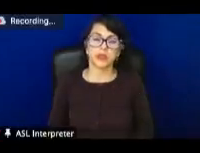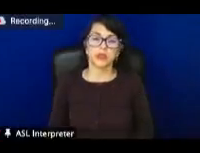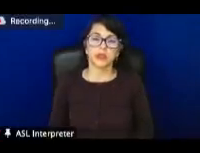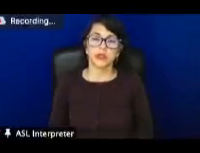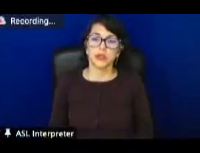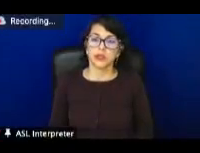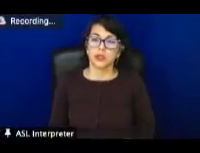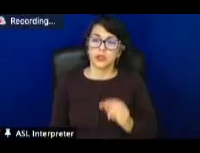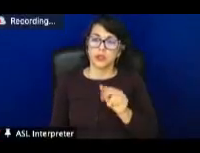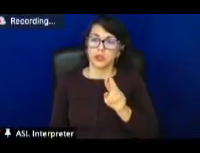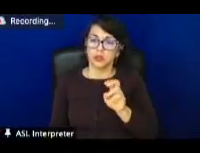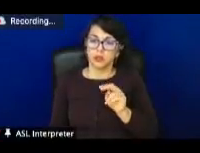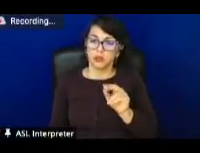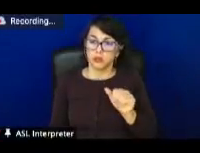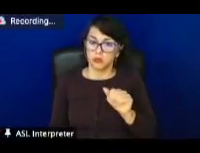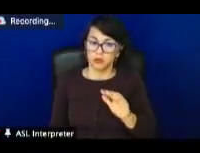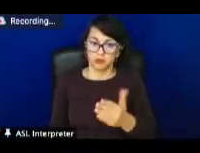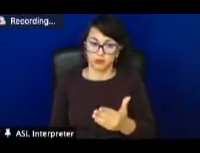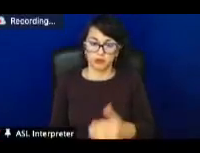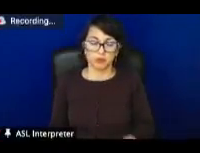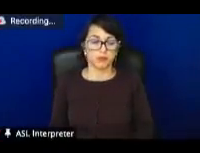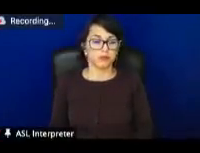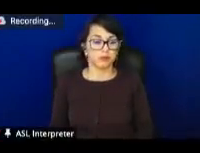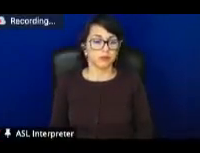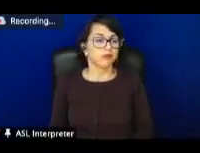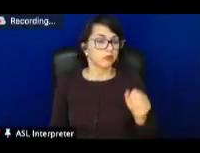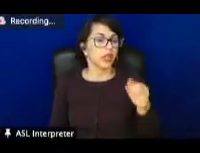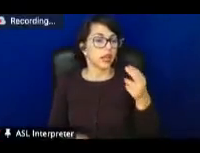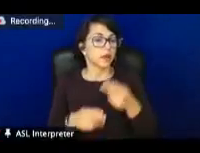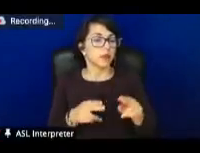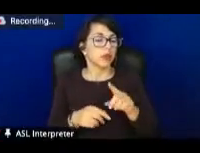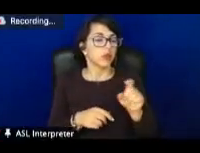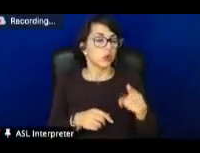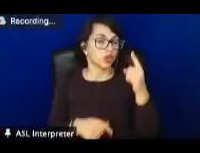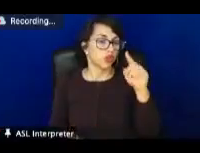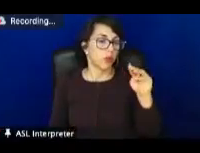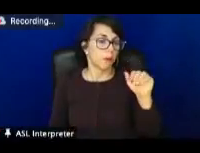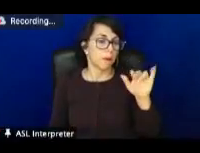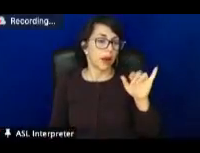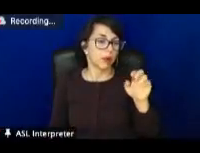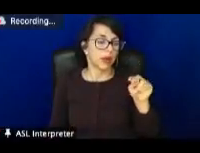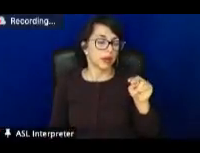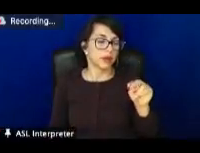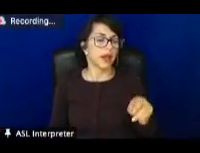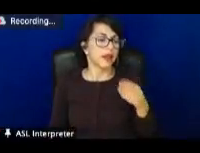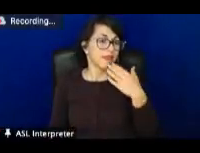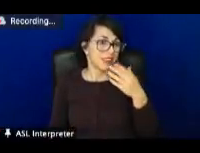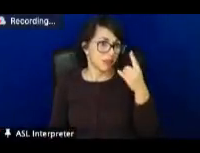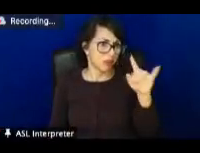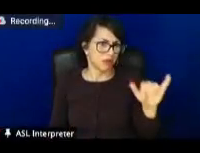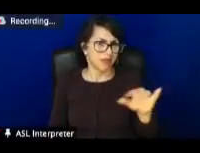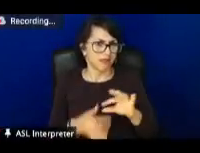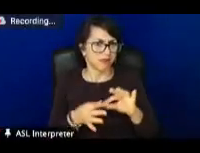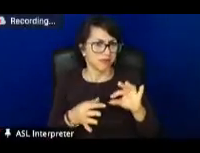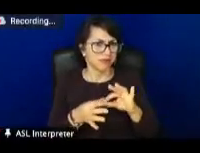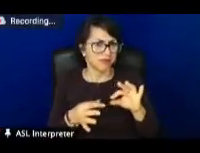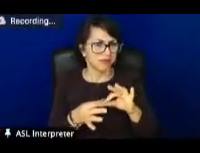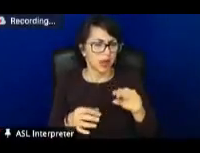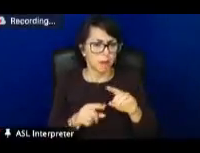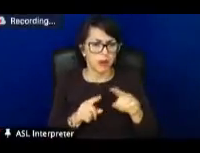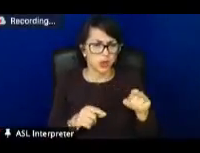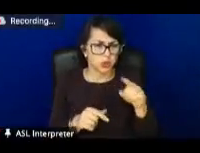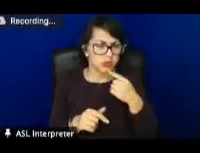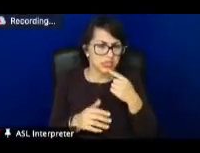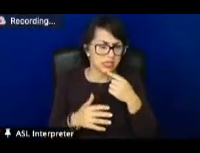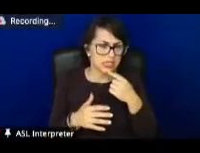Trina, then Jane, then Marcy. Yeah, just a quick question for Marion. Marion, thank you for that. And you said towards the